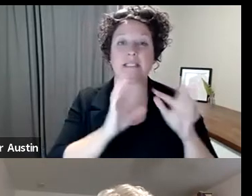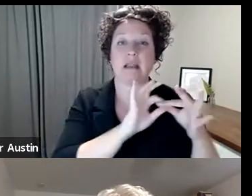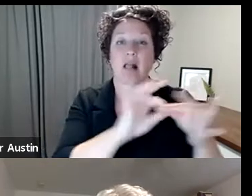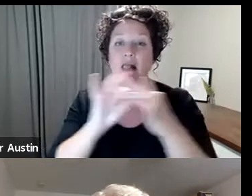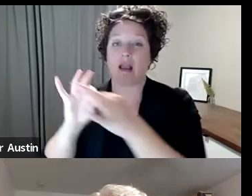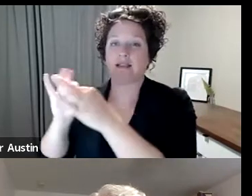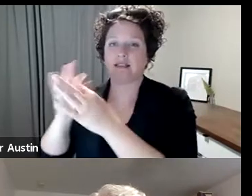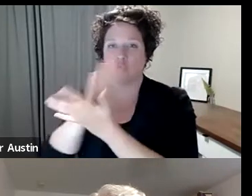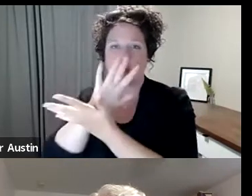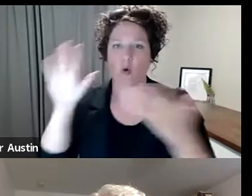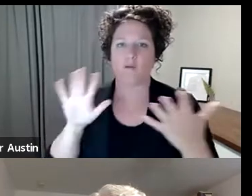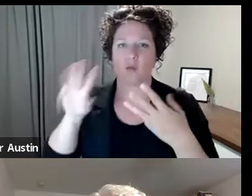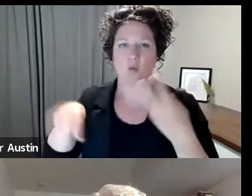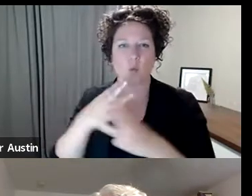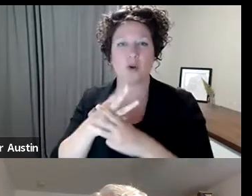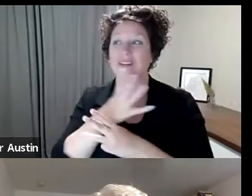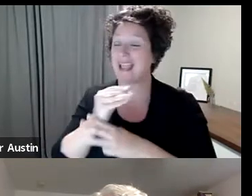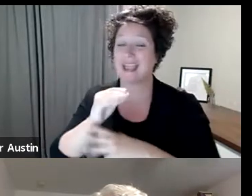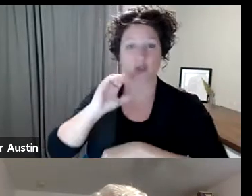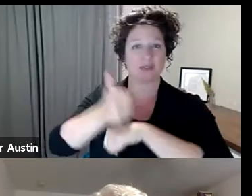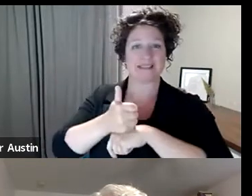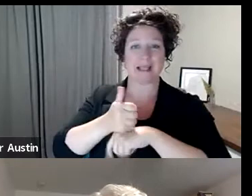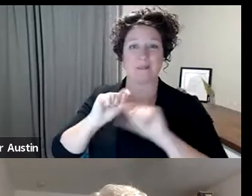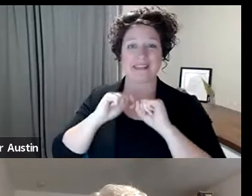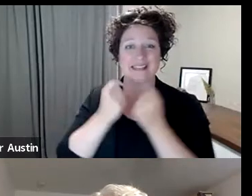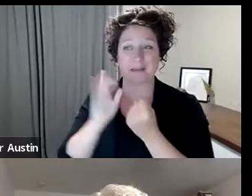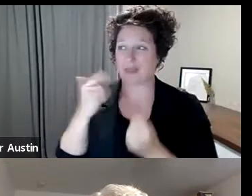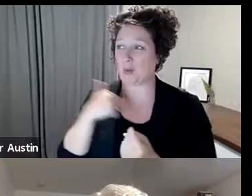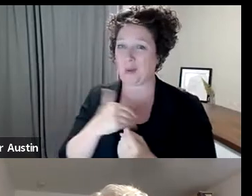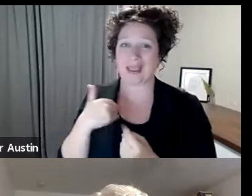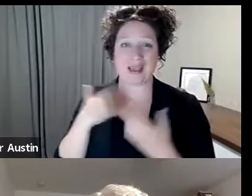world and helping to assemble this team that we have here today.